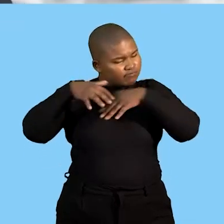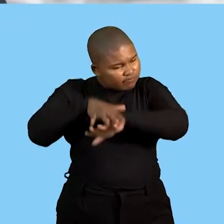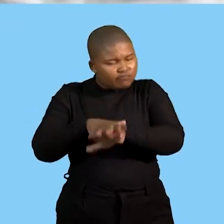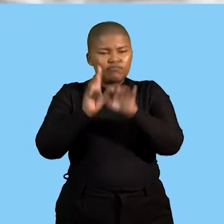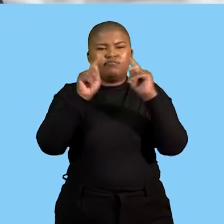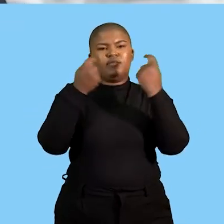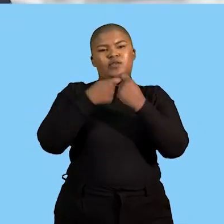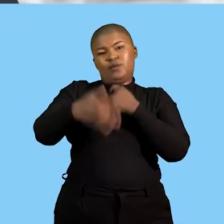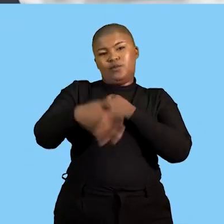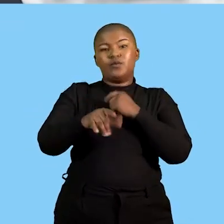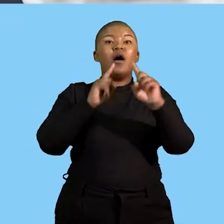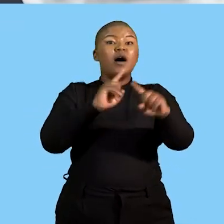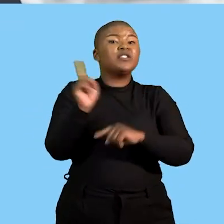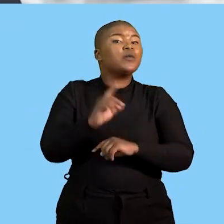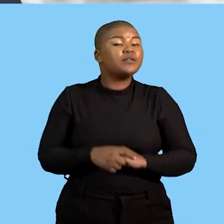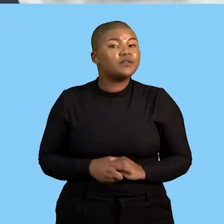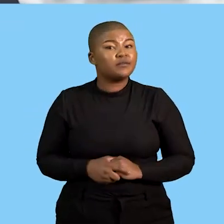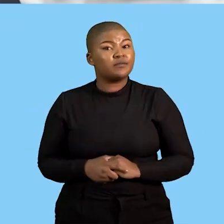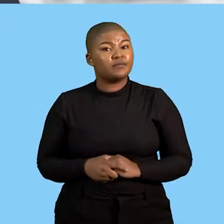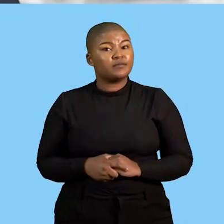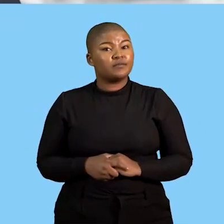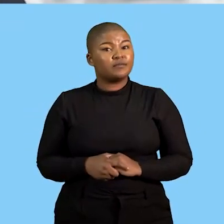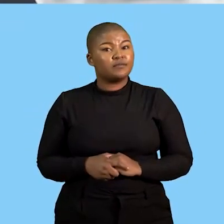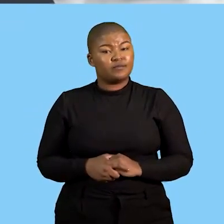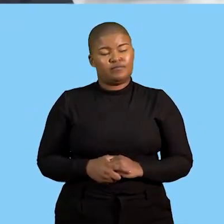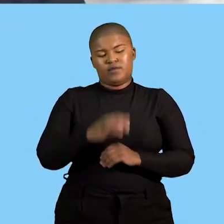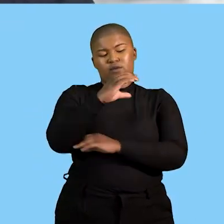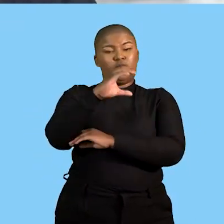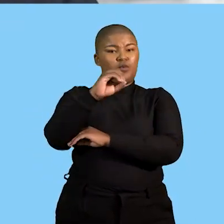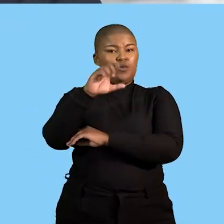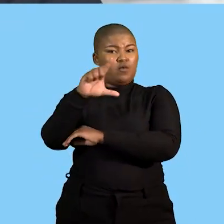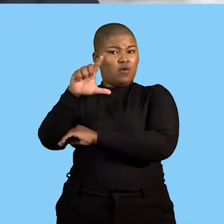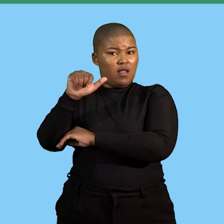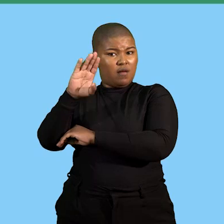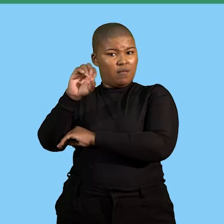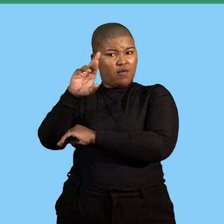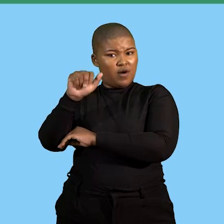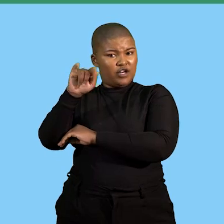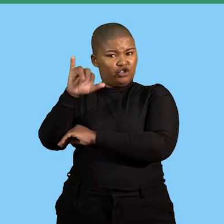that team. So the answer here is supposed to be collaboration.